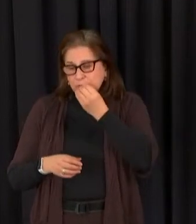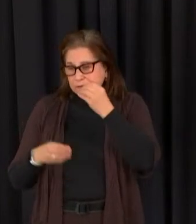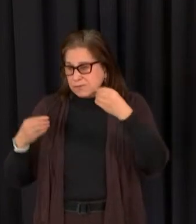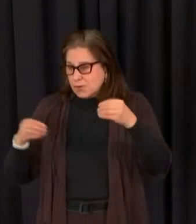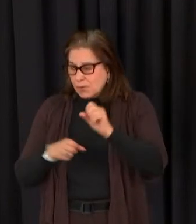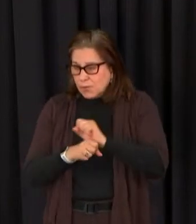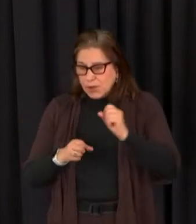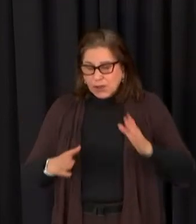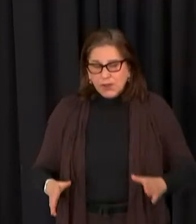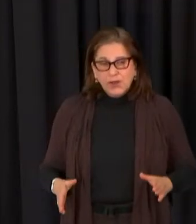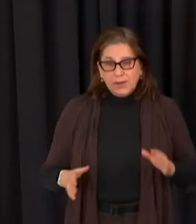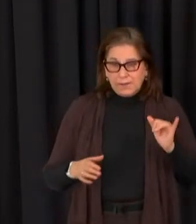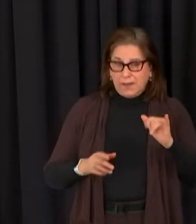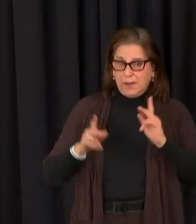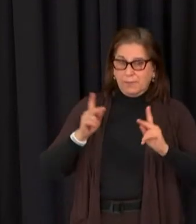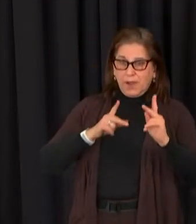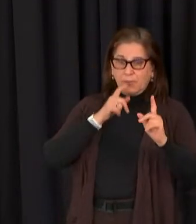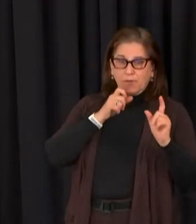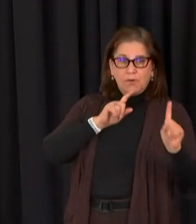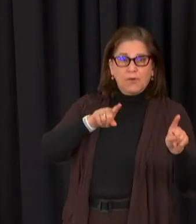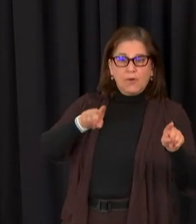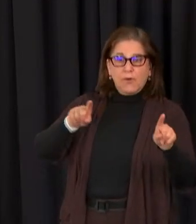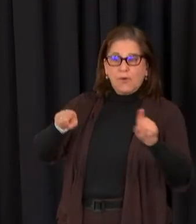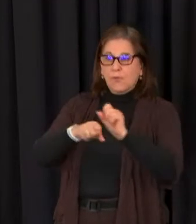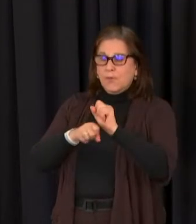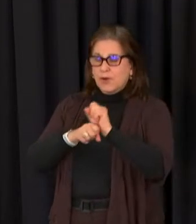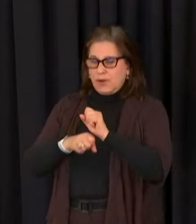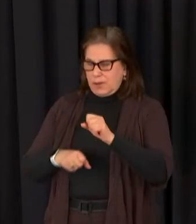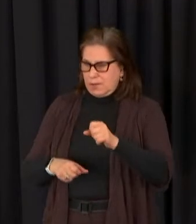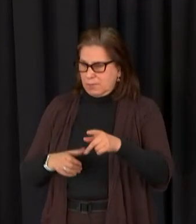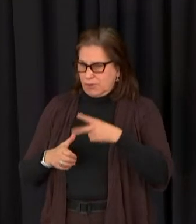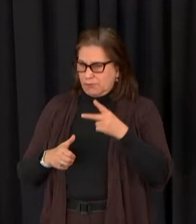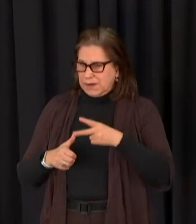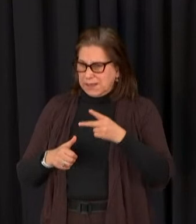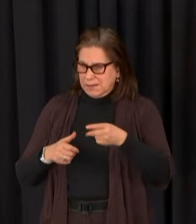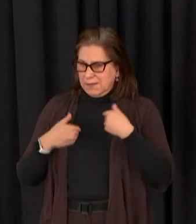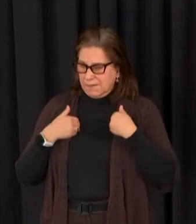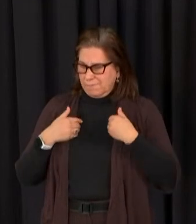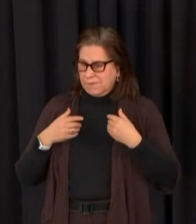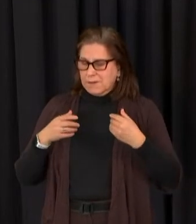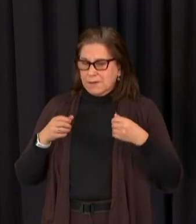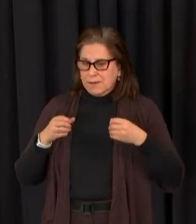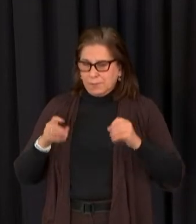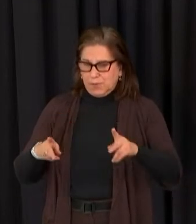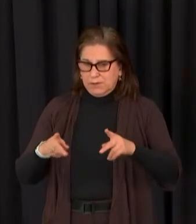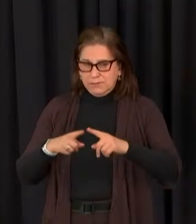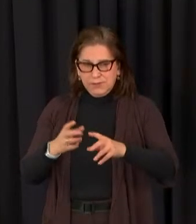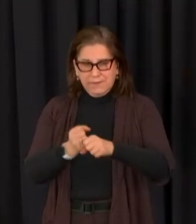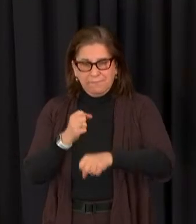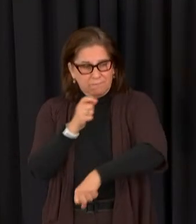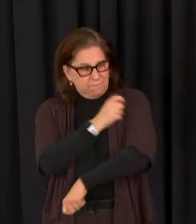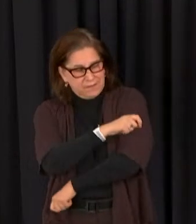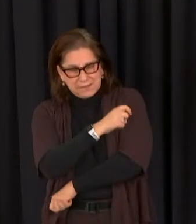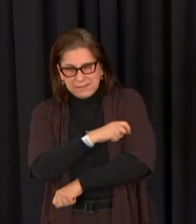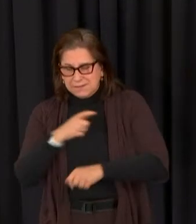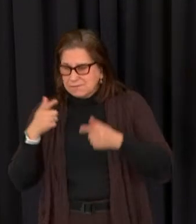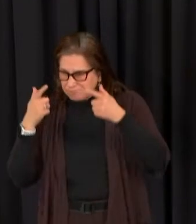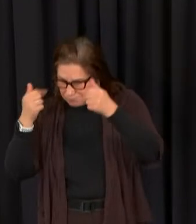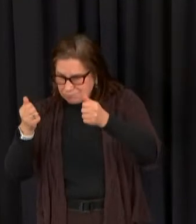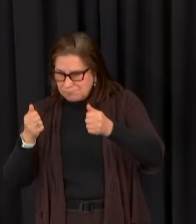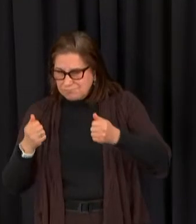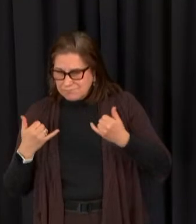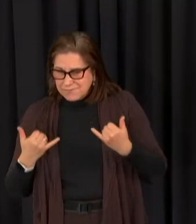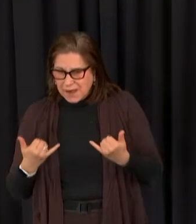me spend some time talking about who is now eligible. And if you